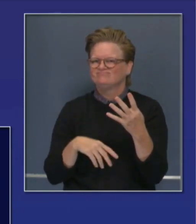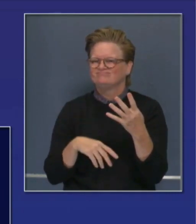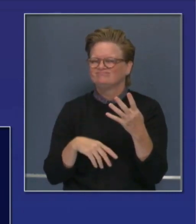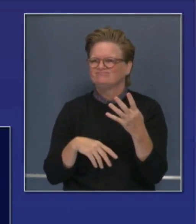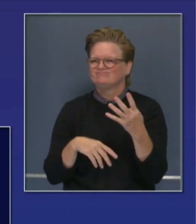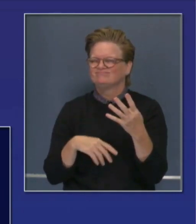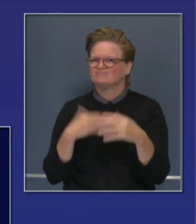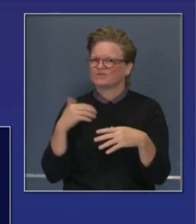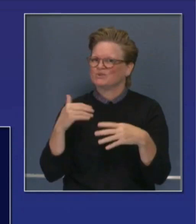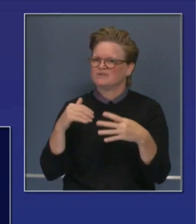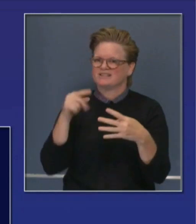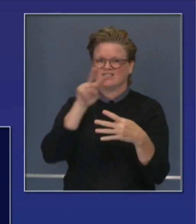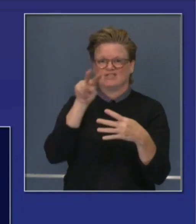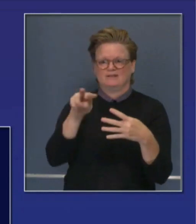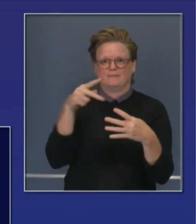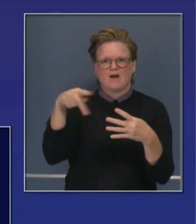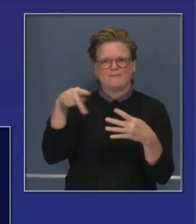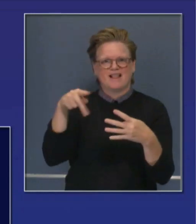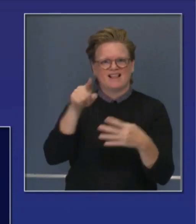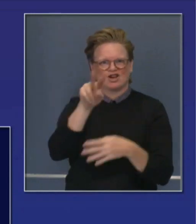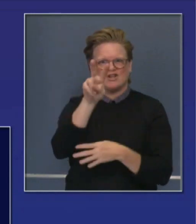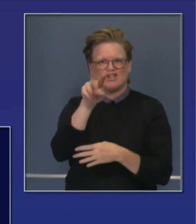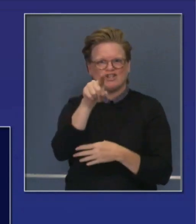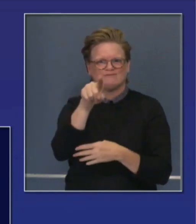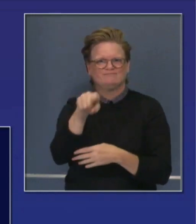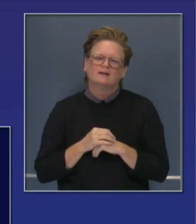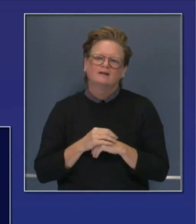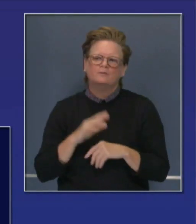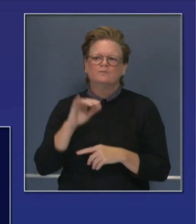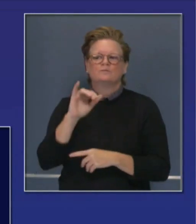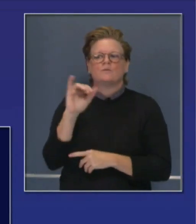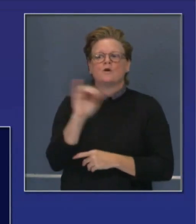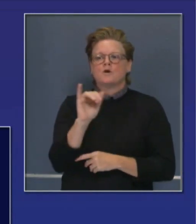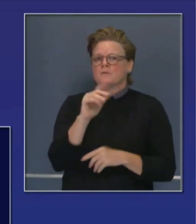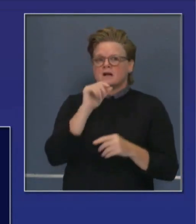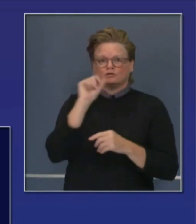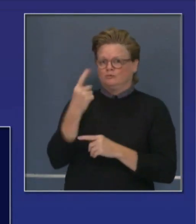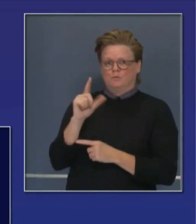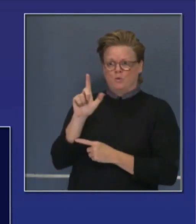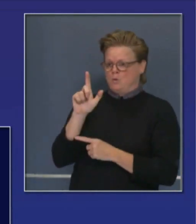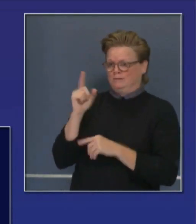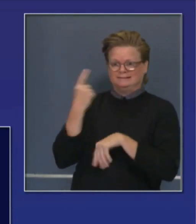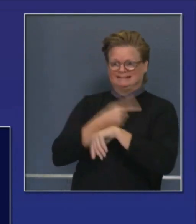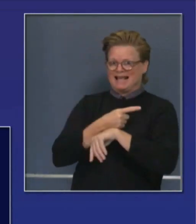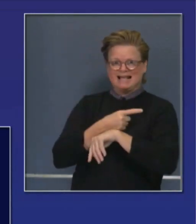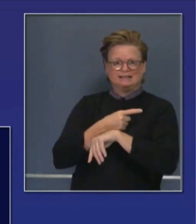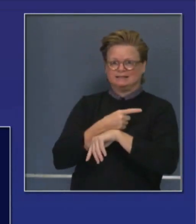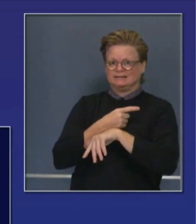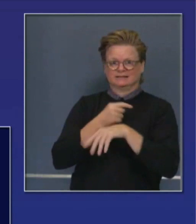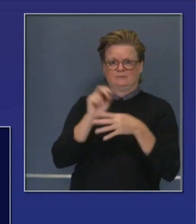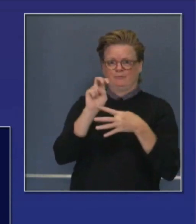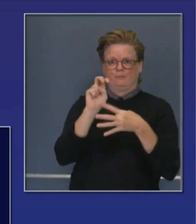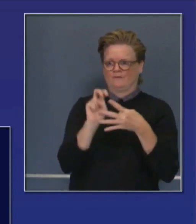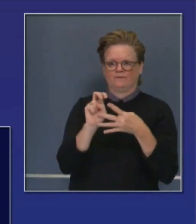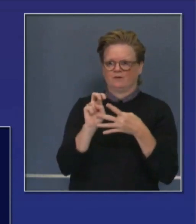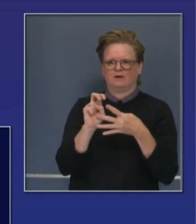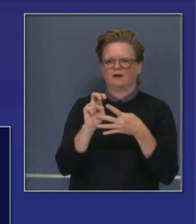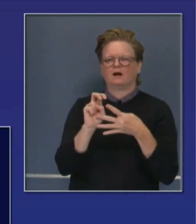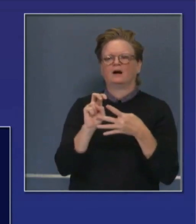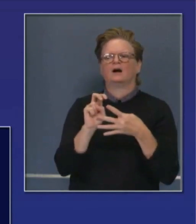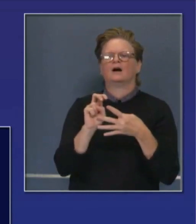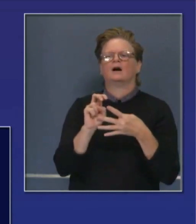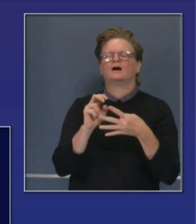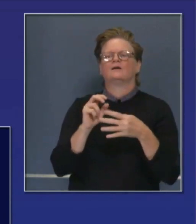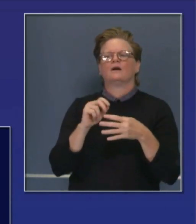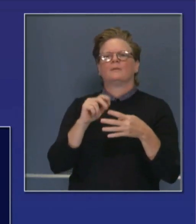When the new system takes effect, 38 of the state's 58 counties, including Los Angeles, will begin at purple with the most